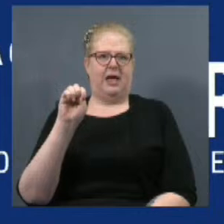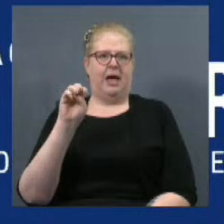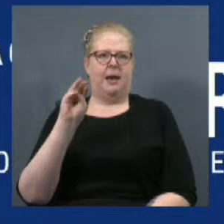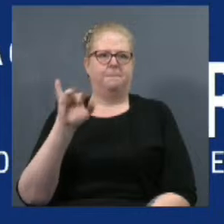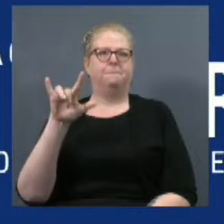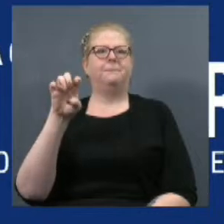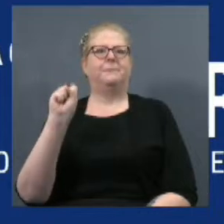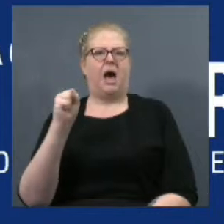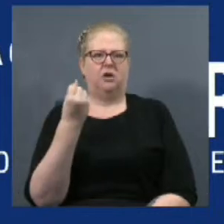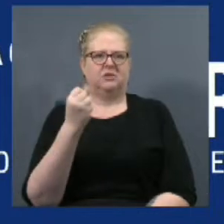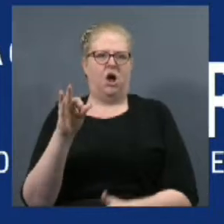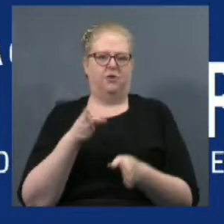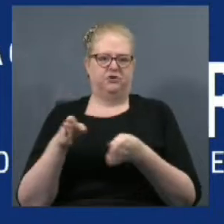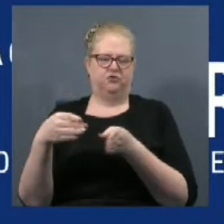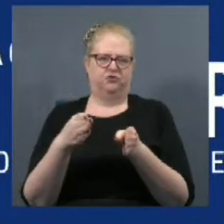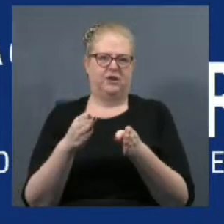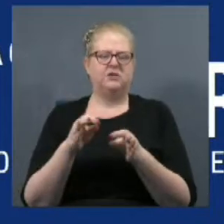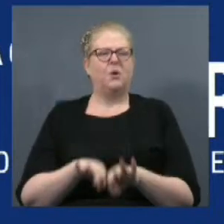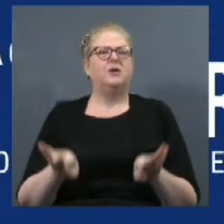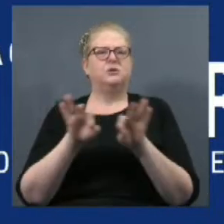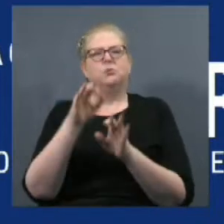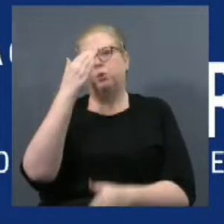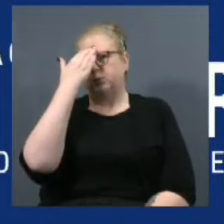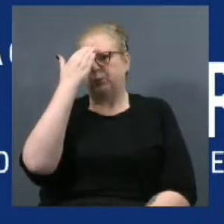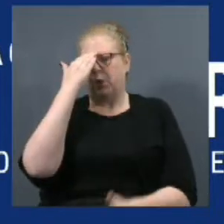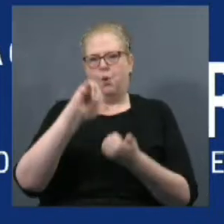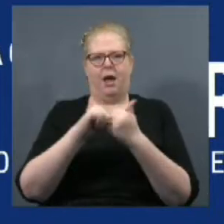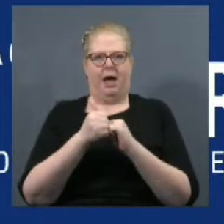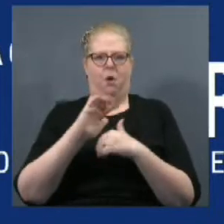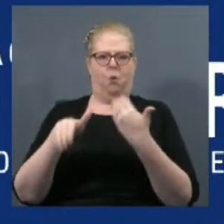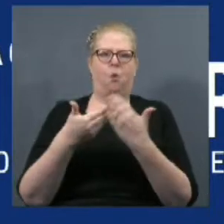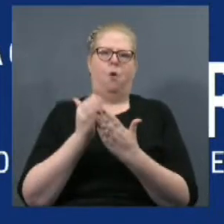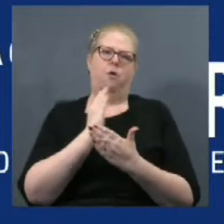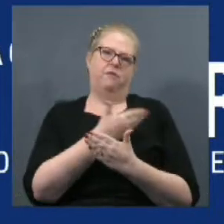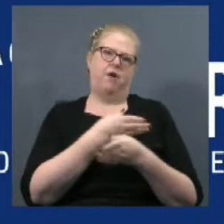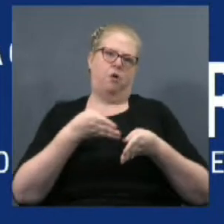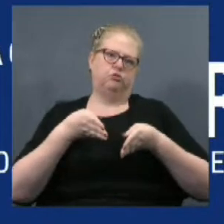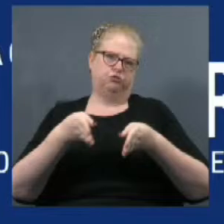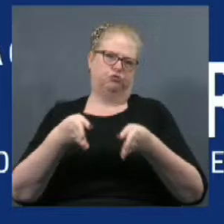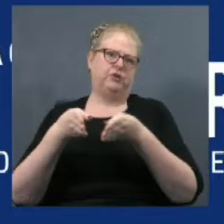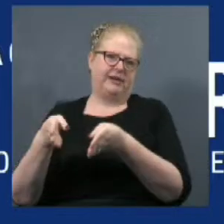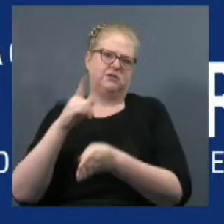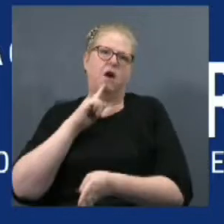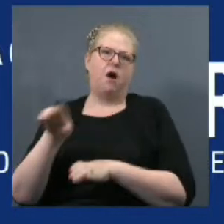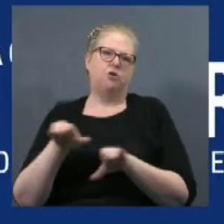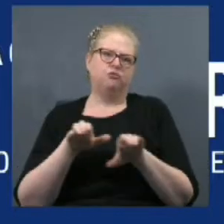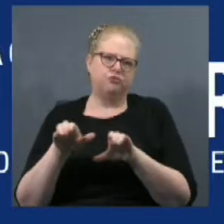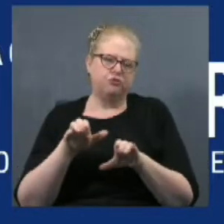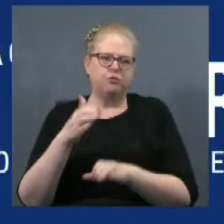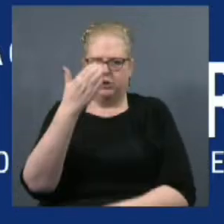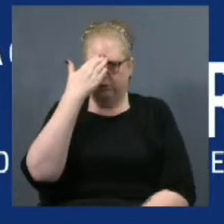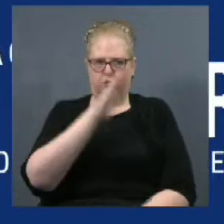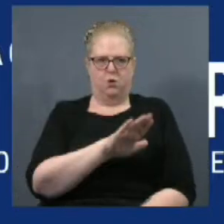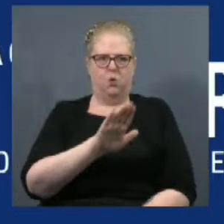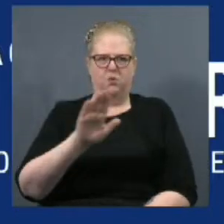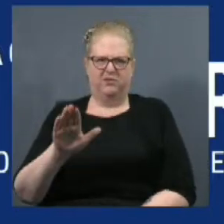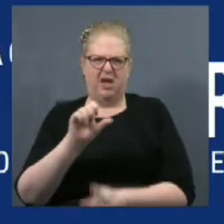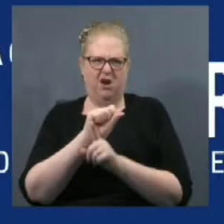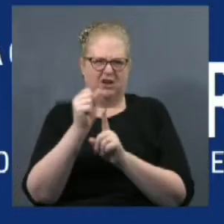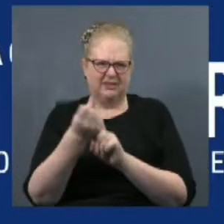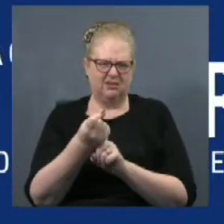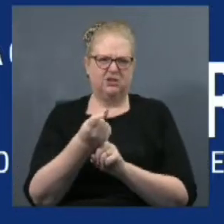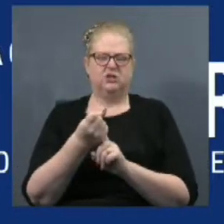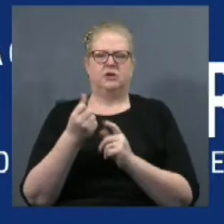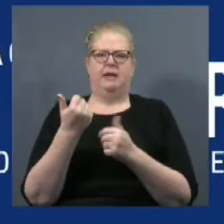information to know how our streets are doing right now, to have the inventory of the conditions and to be able to use